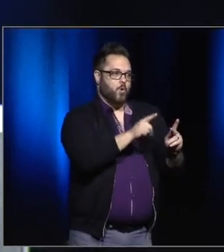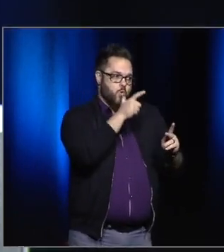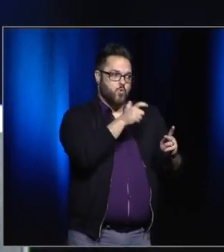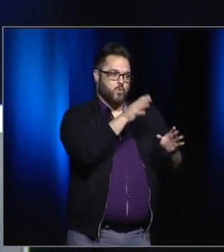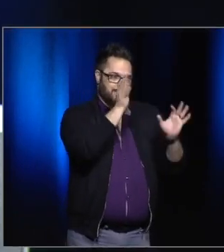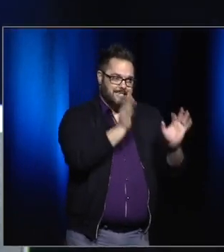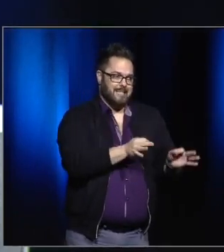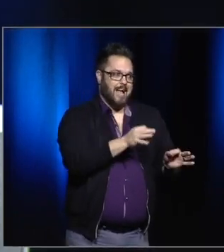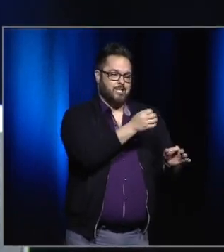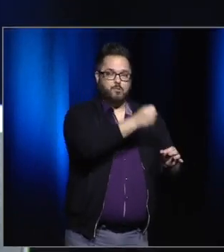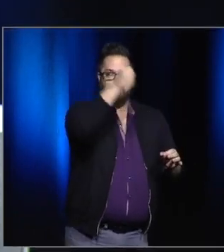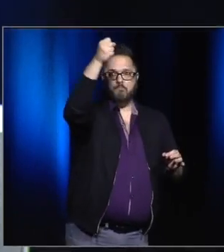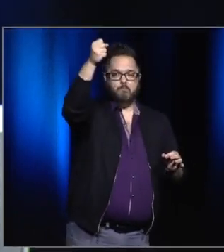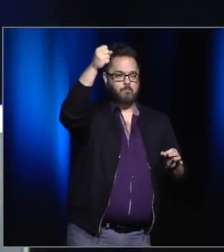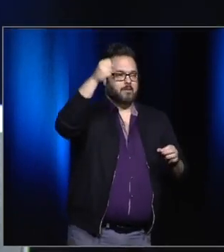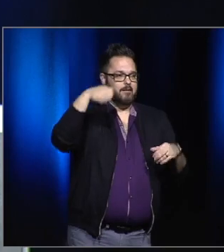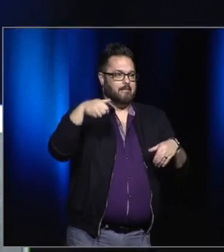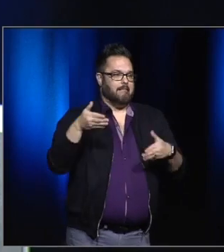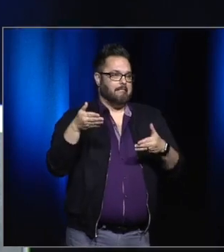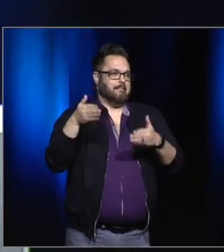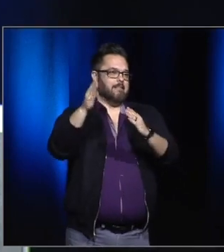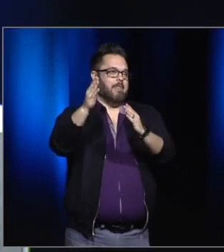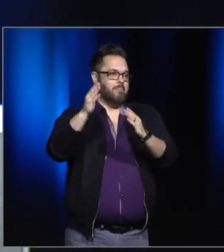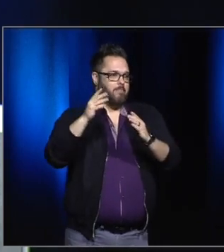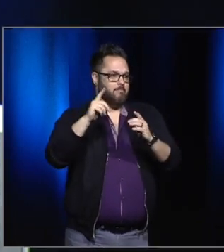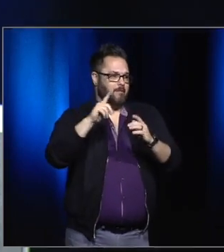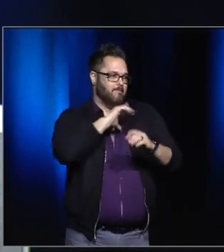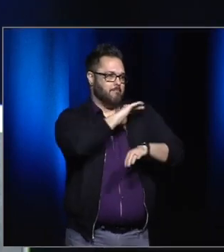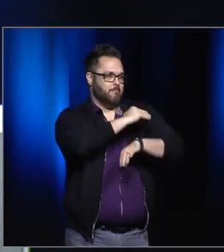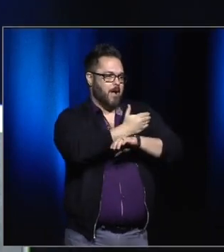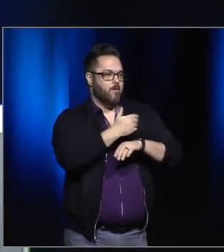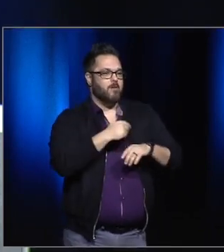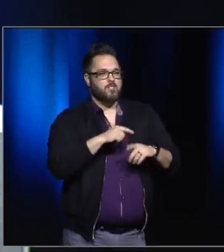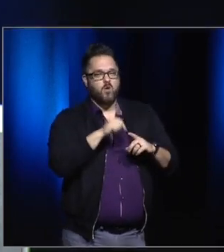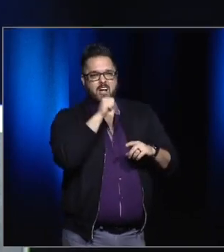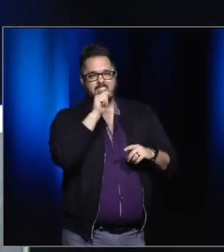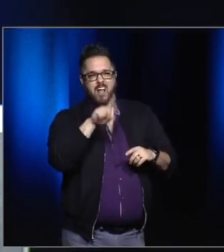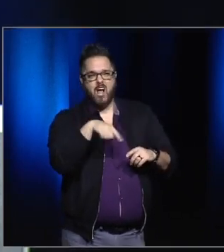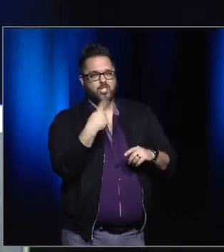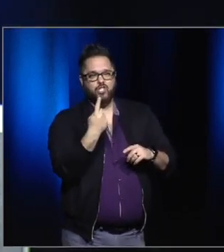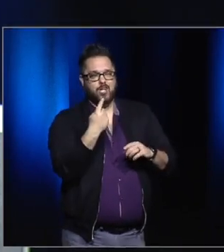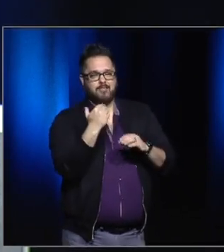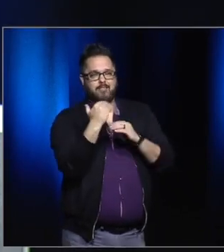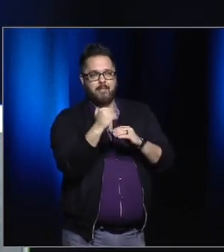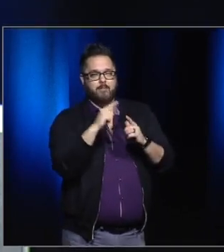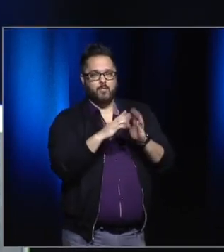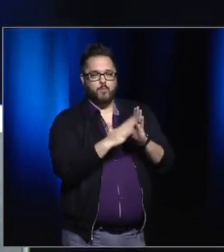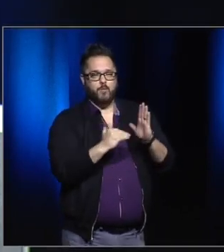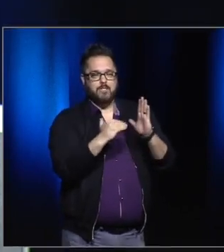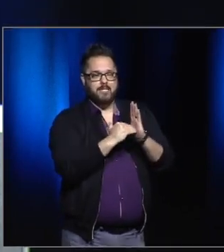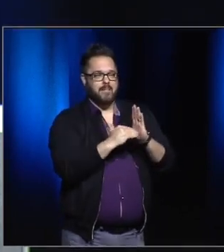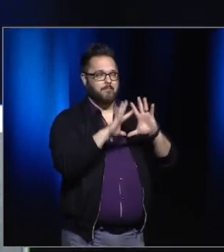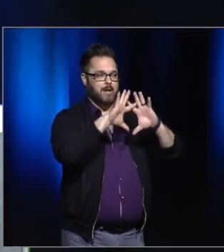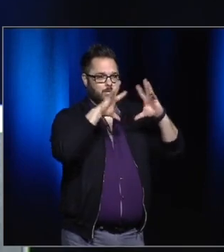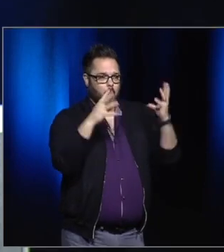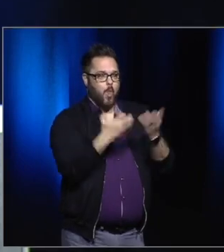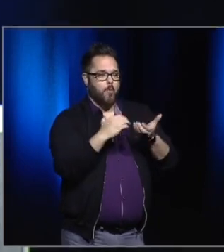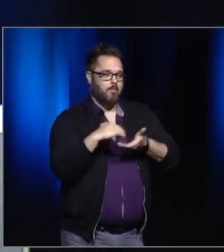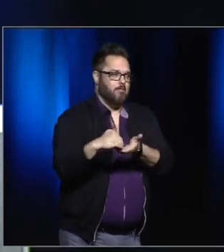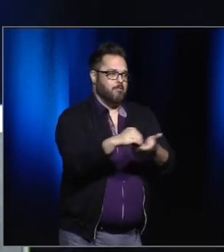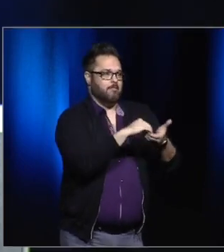Māui dolphin is a team sport, not just in New Zealand. I think it's a global team sport, so we have to keep going. Thank